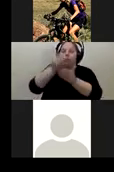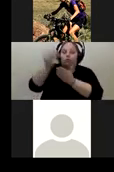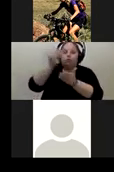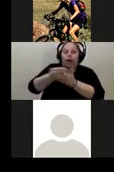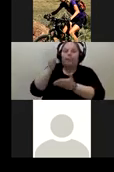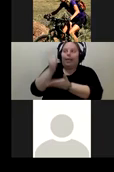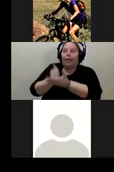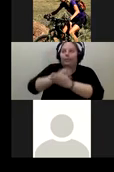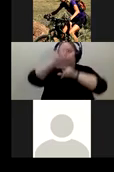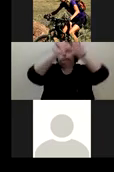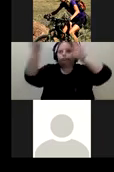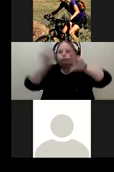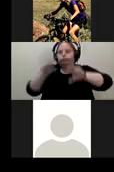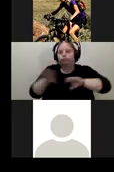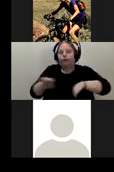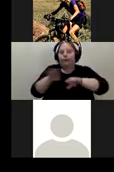right?